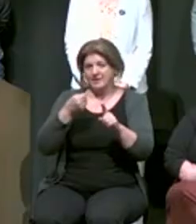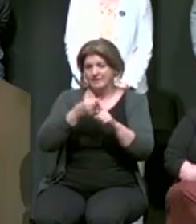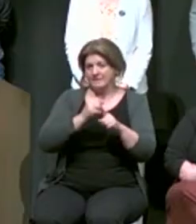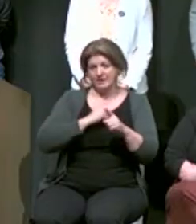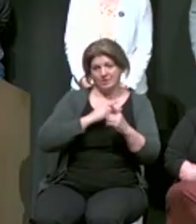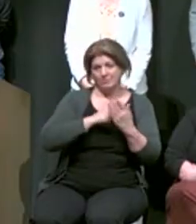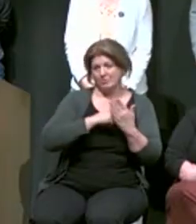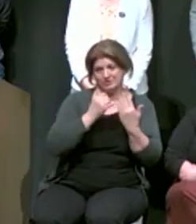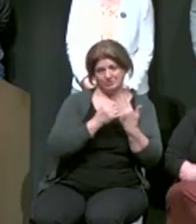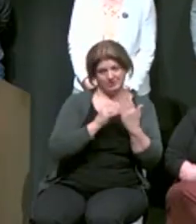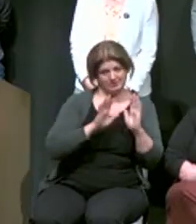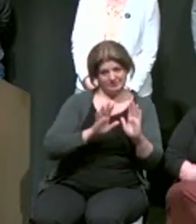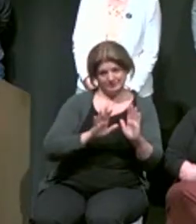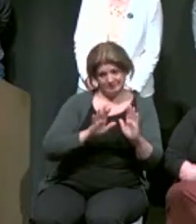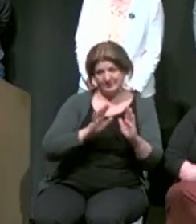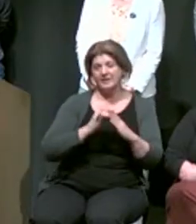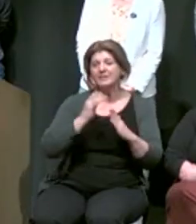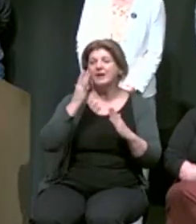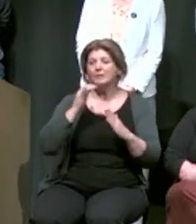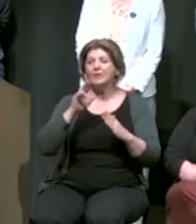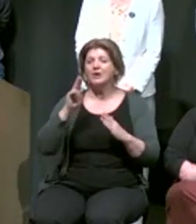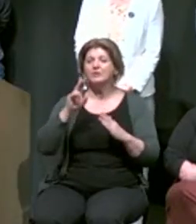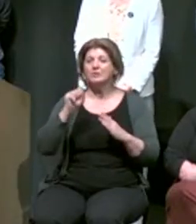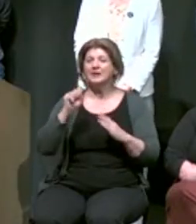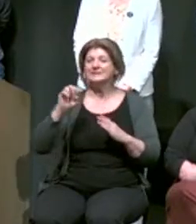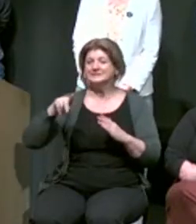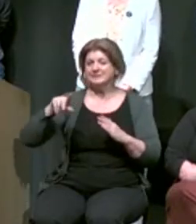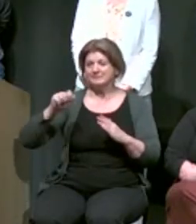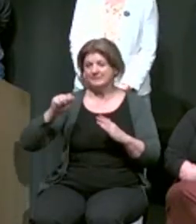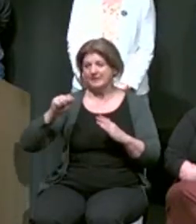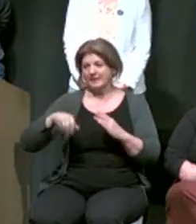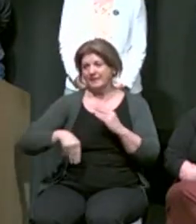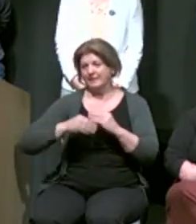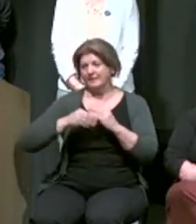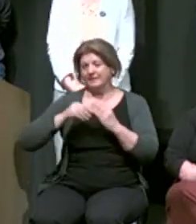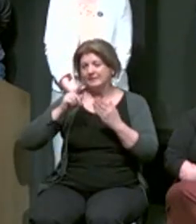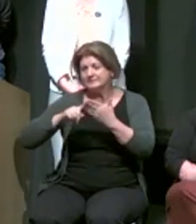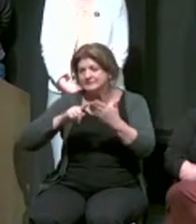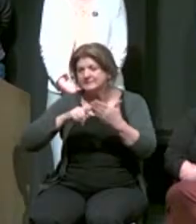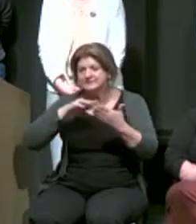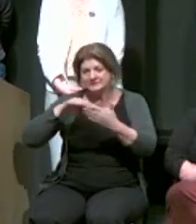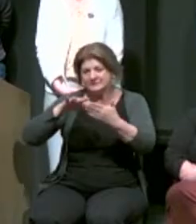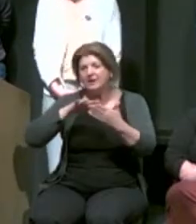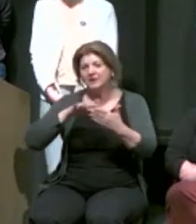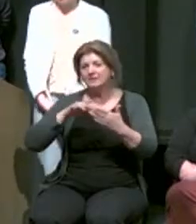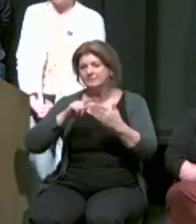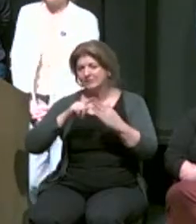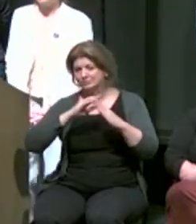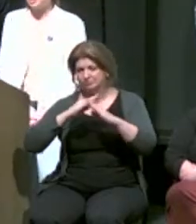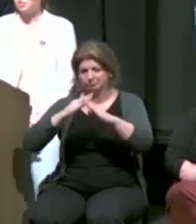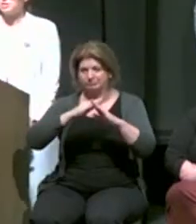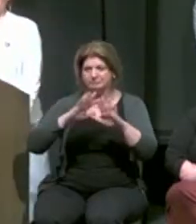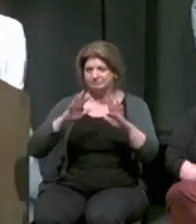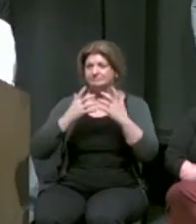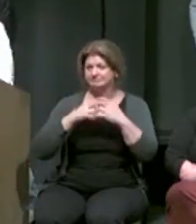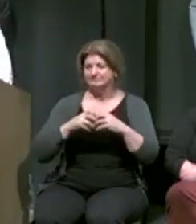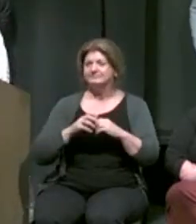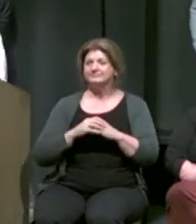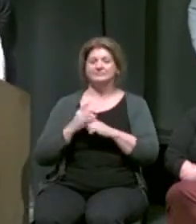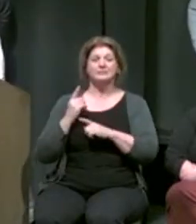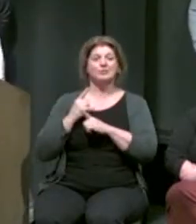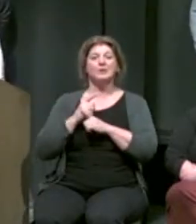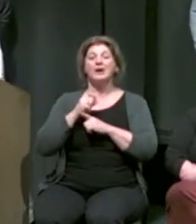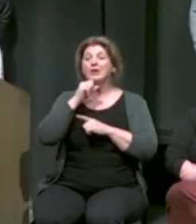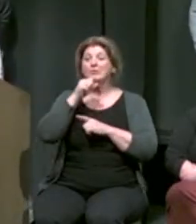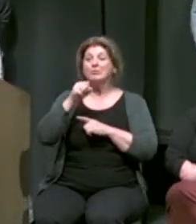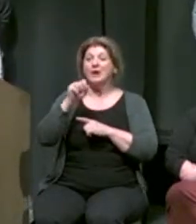our project, which is why US EPA is doing all these additional studies. Thanks. Yeah, the actual rock